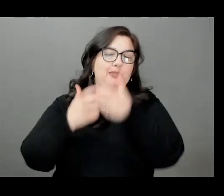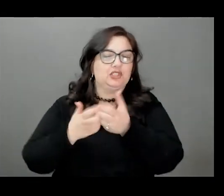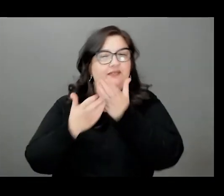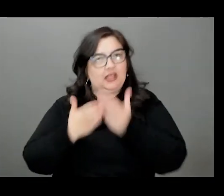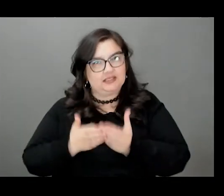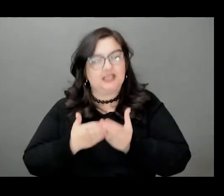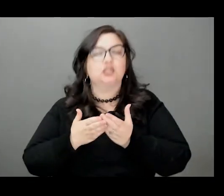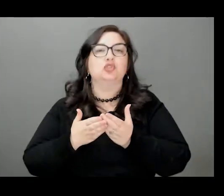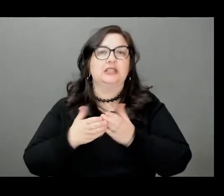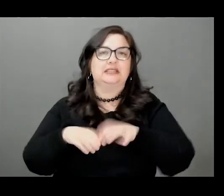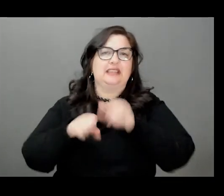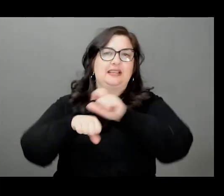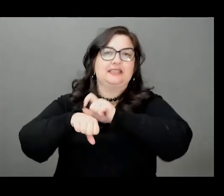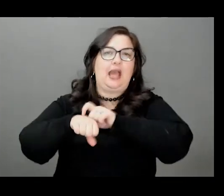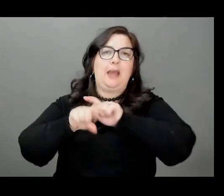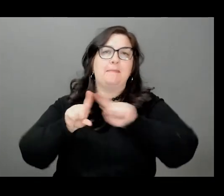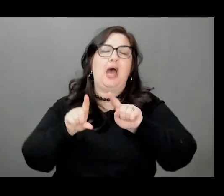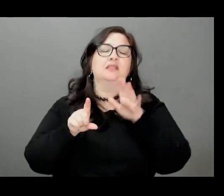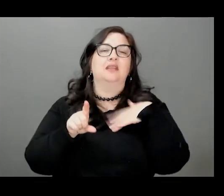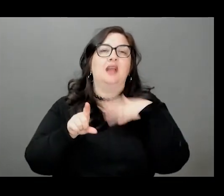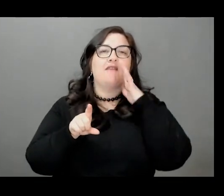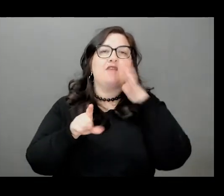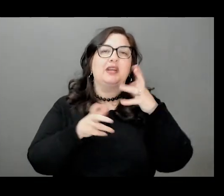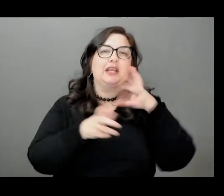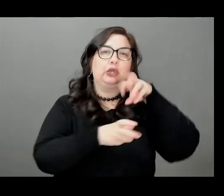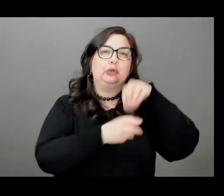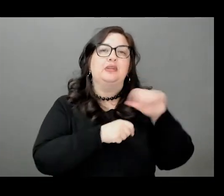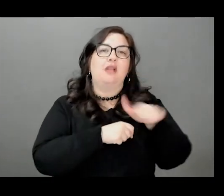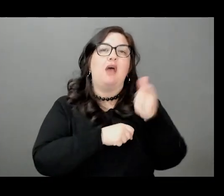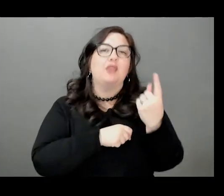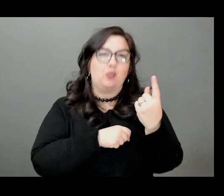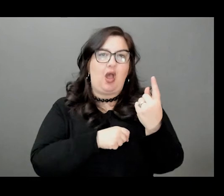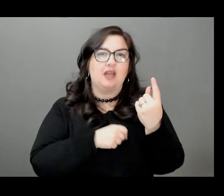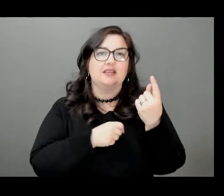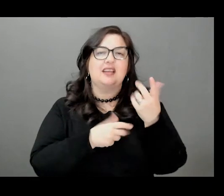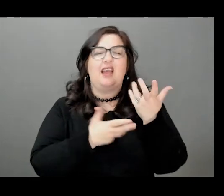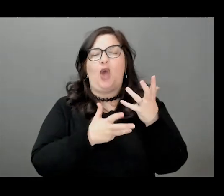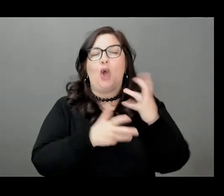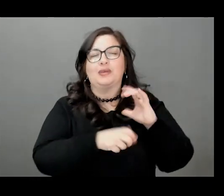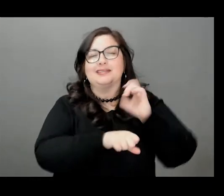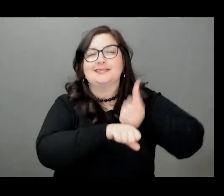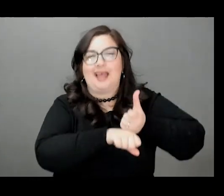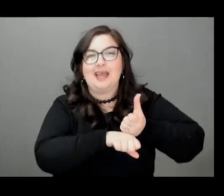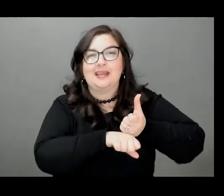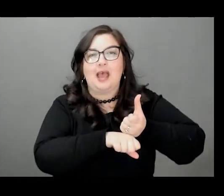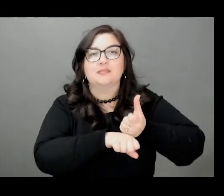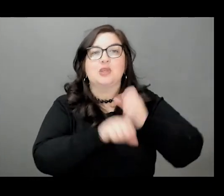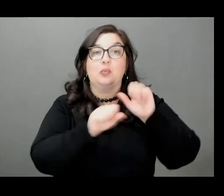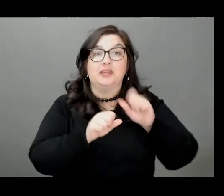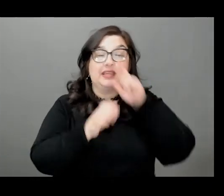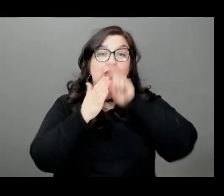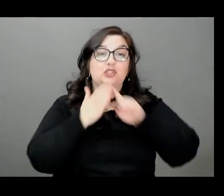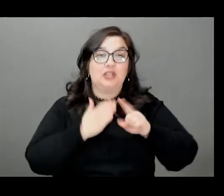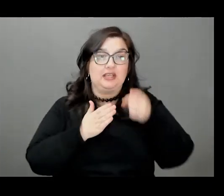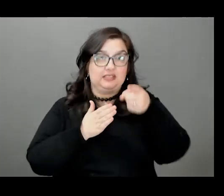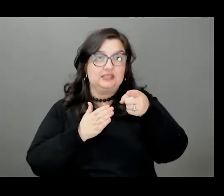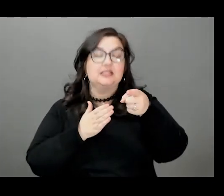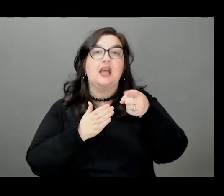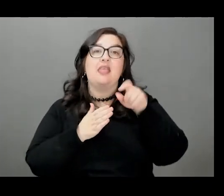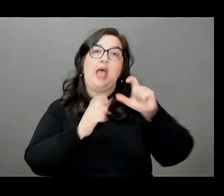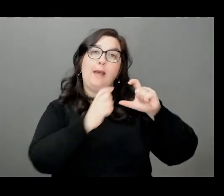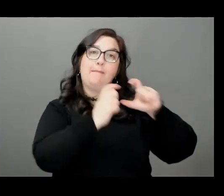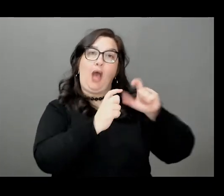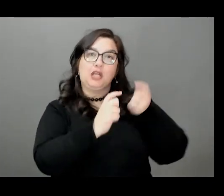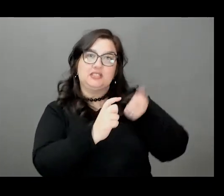I have another job now. Again, machine validation takes some time, but again, to make sure that we are covered through all the aspects, I already have a job or the output